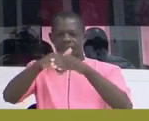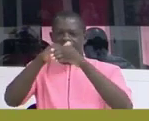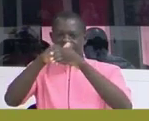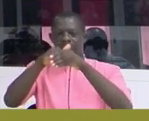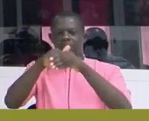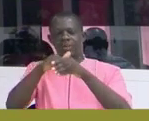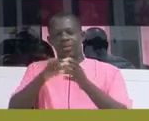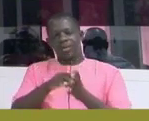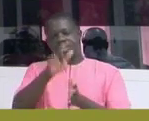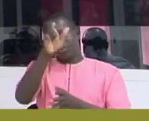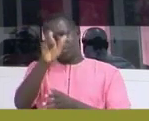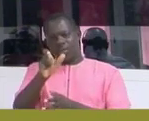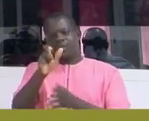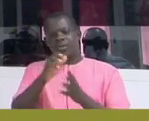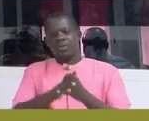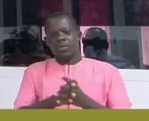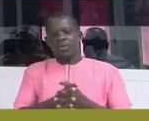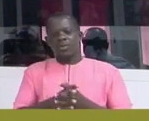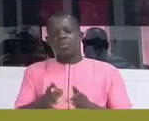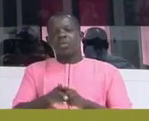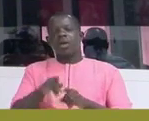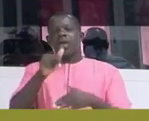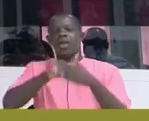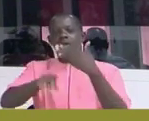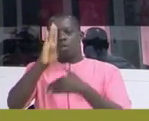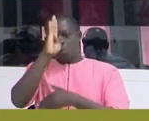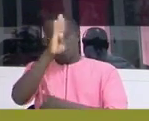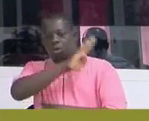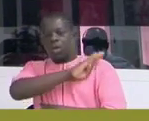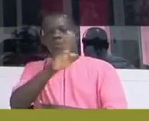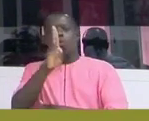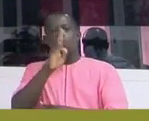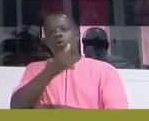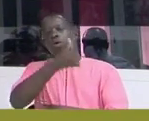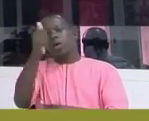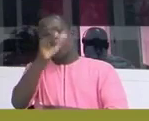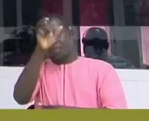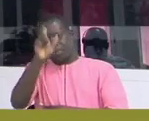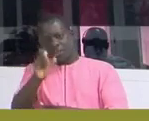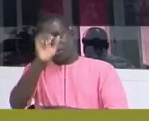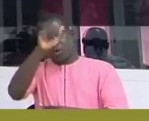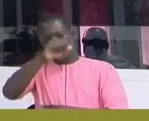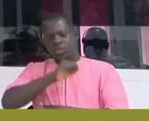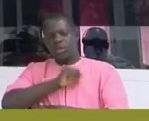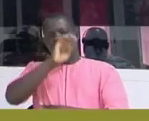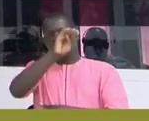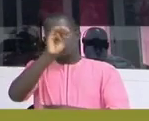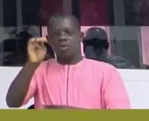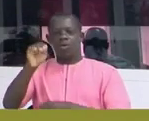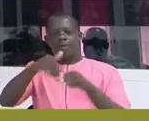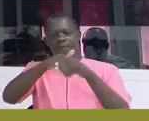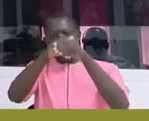friend. But who amongst the people in Bu at the time would you also call your